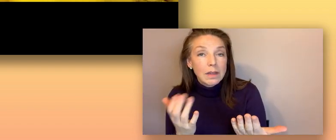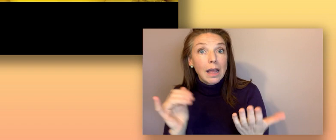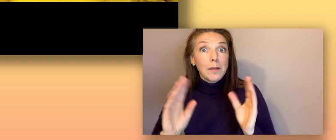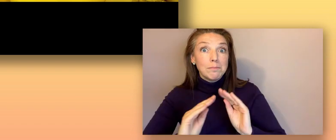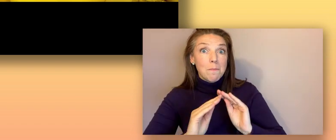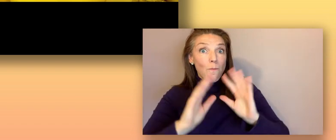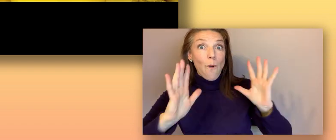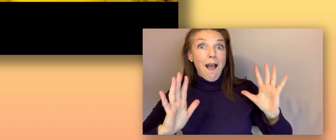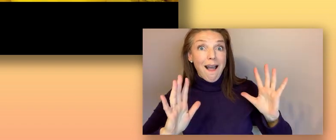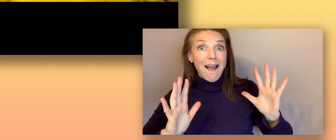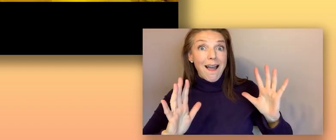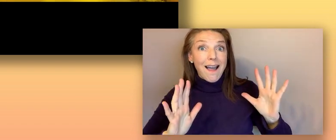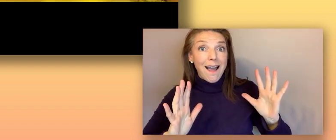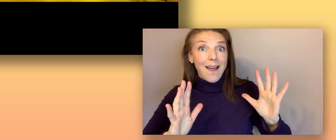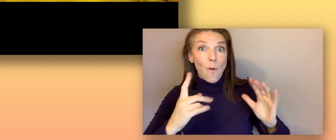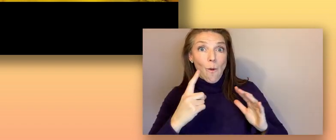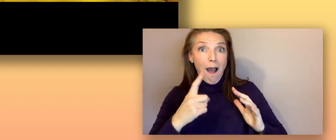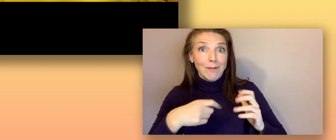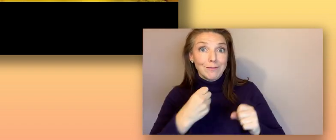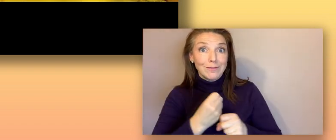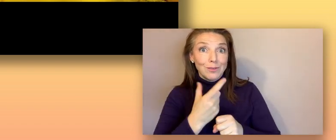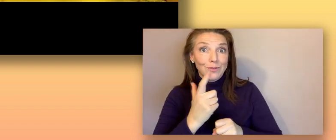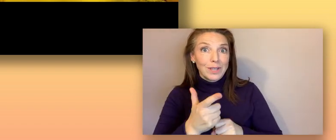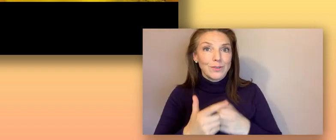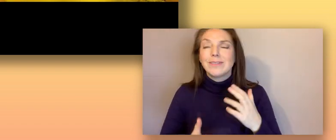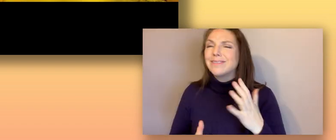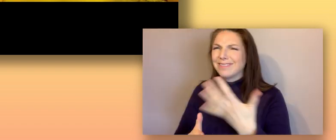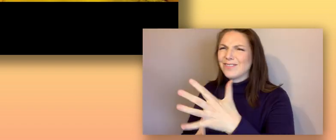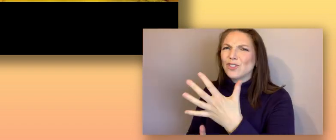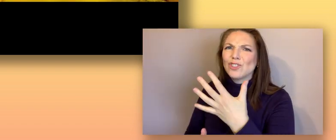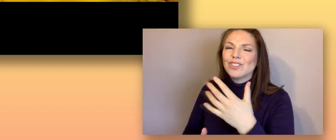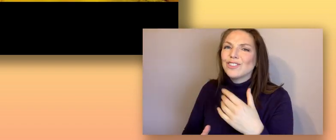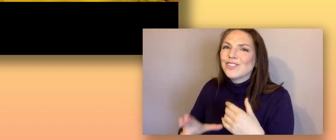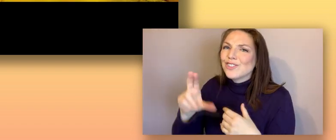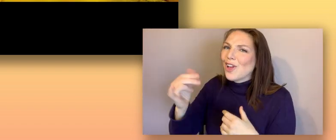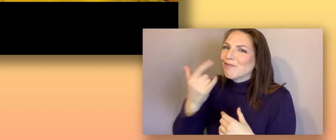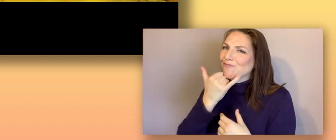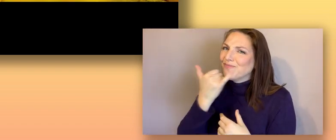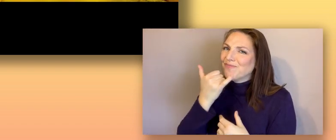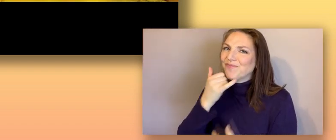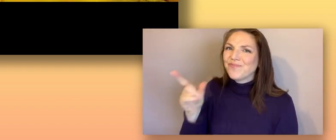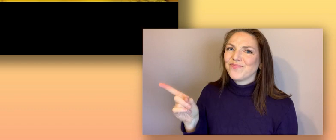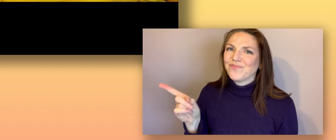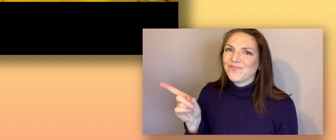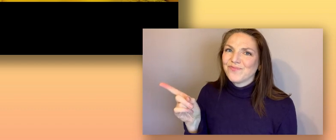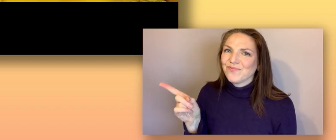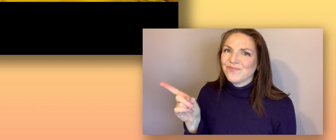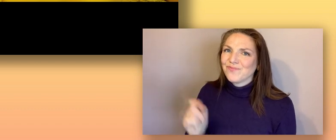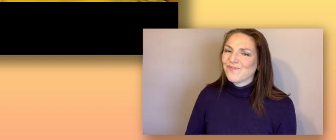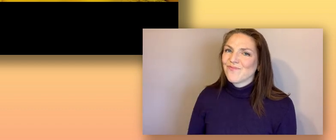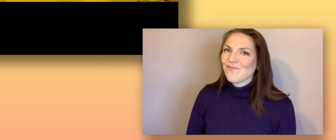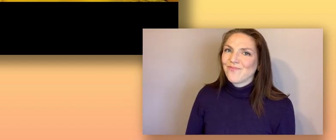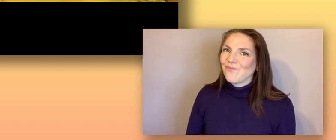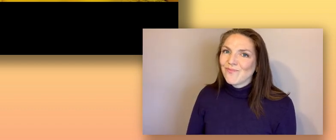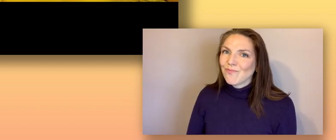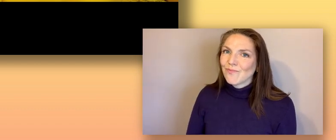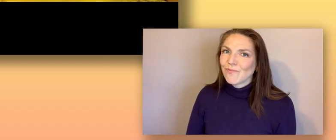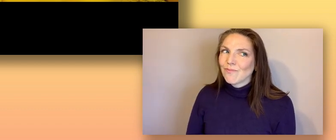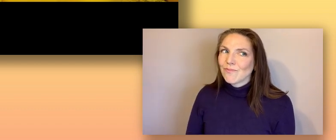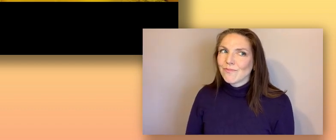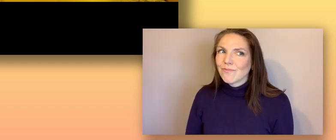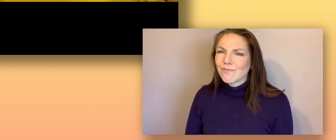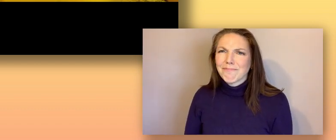voila. 1 year later. It wasn't like that at all. How